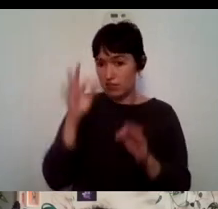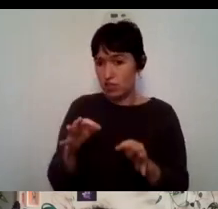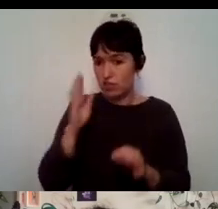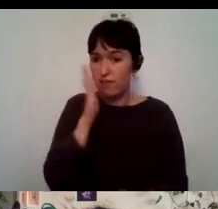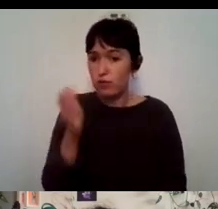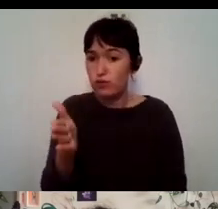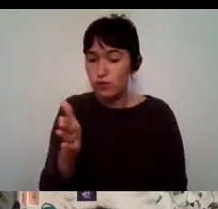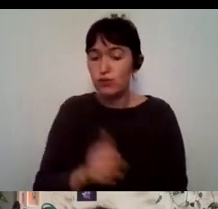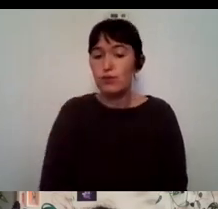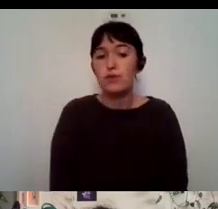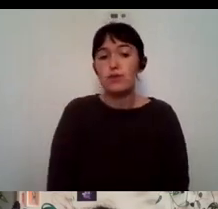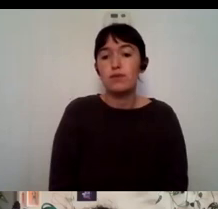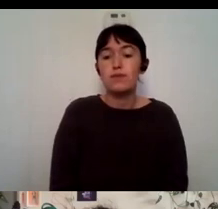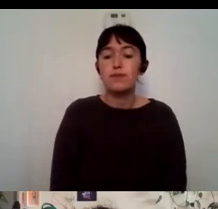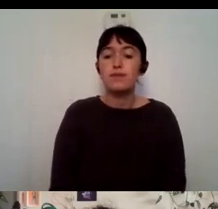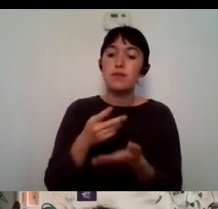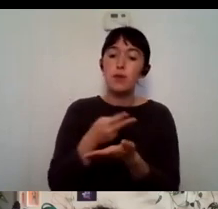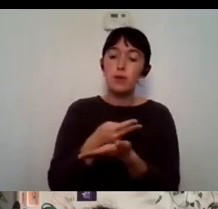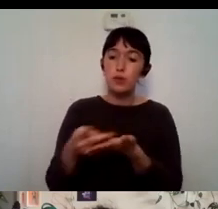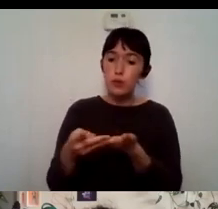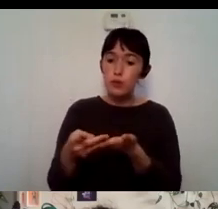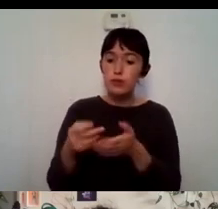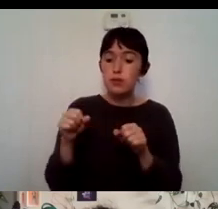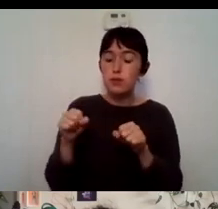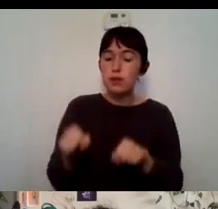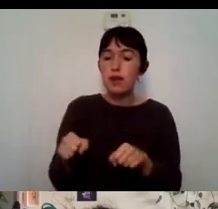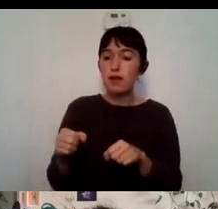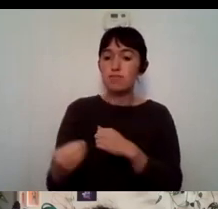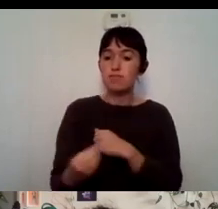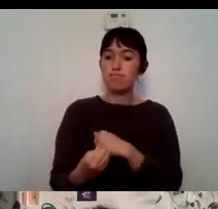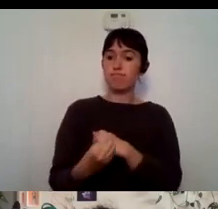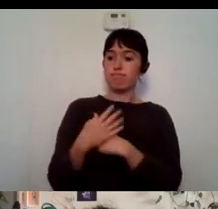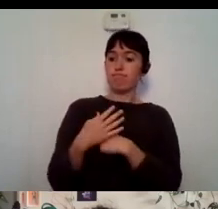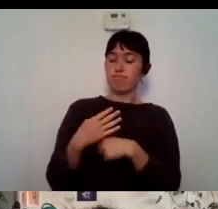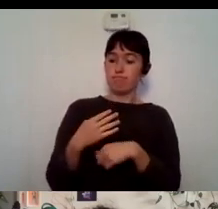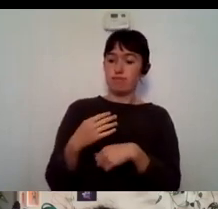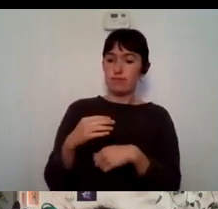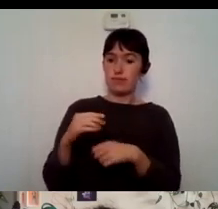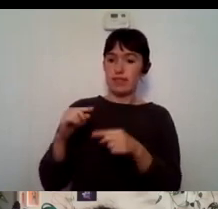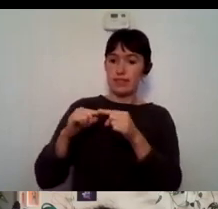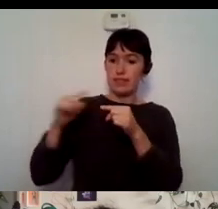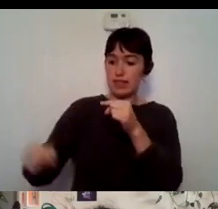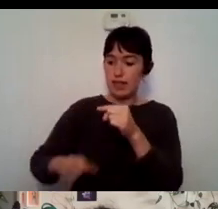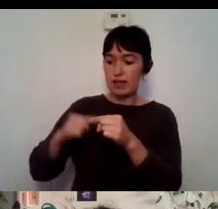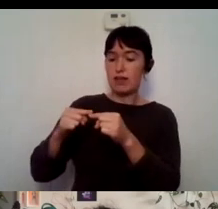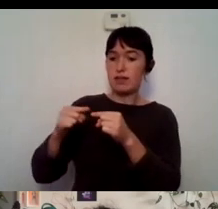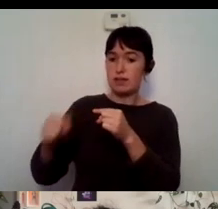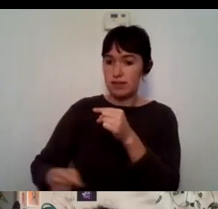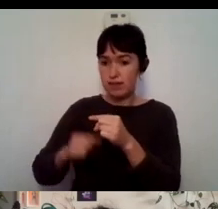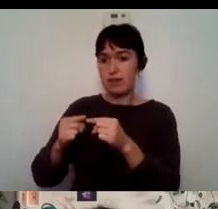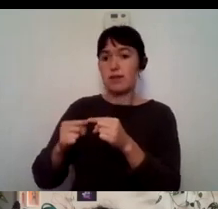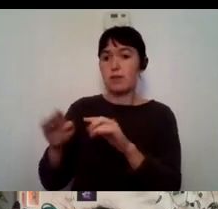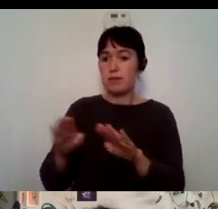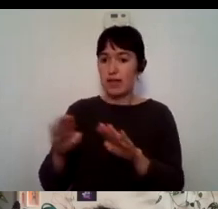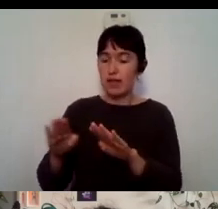So losing can make these cycles of behavior happen where we repeatedly do